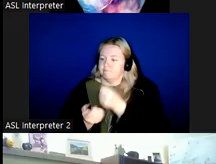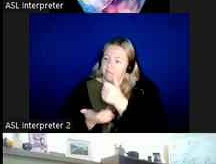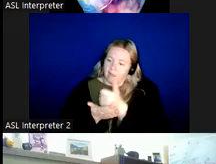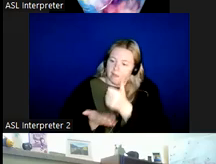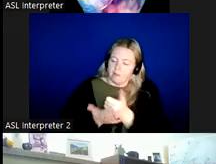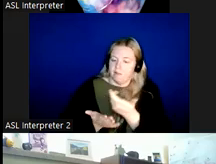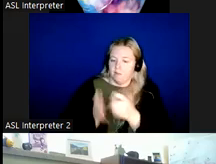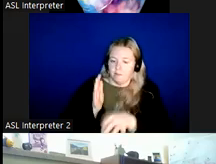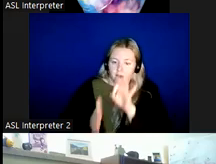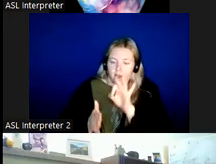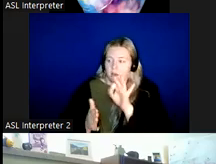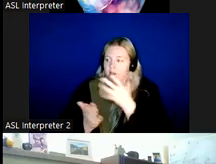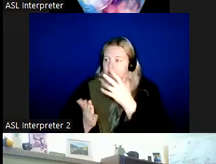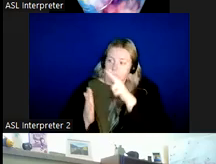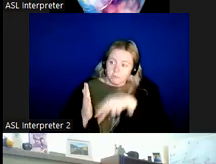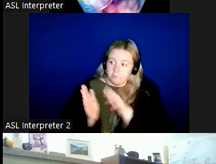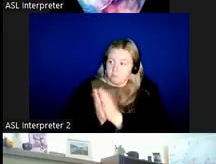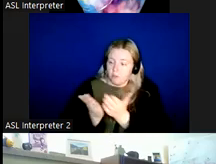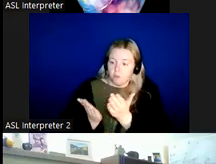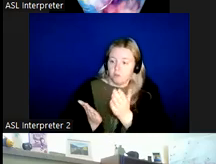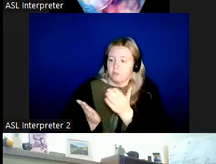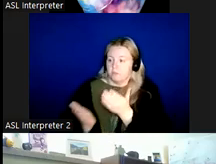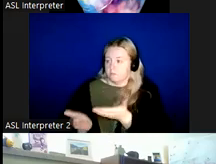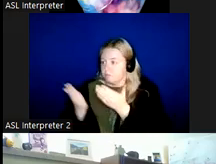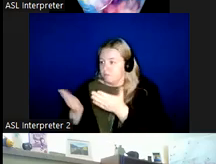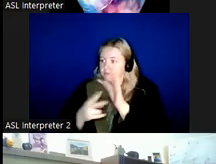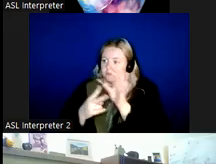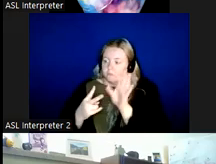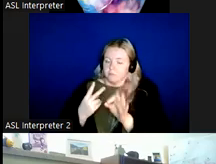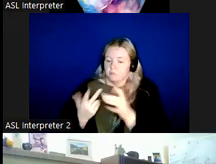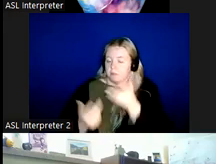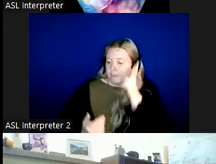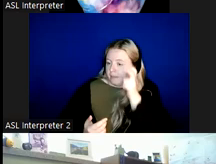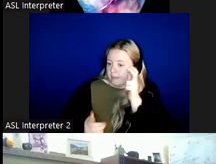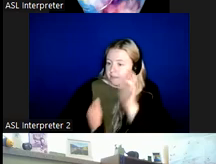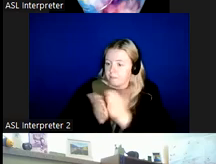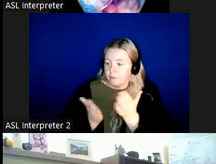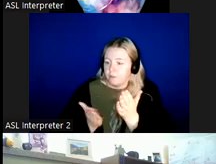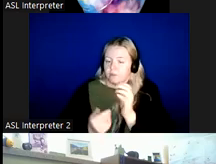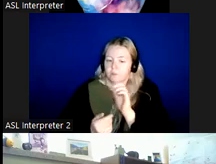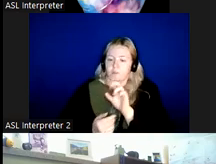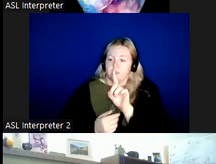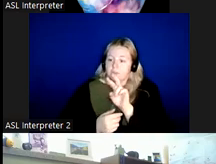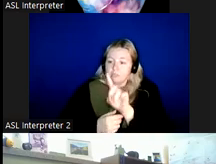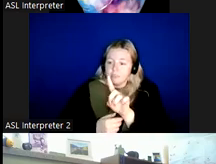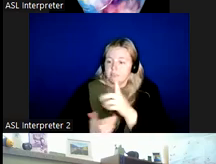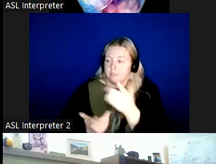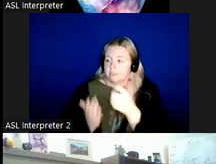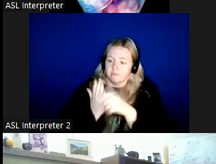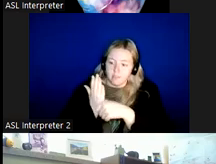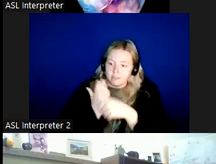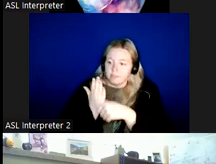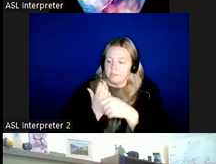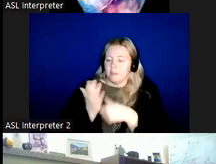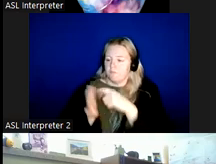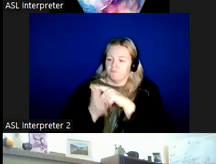find you your next great read or audiobook, you know, maybe, you know, a popular DVD or magazine that you might like as